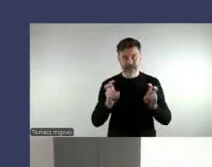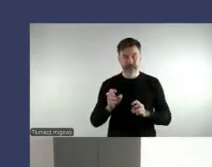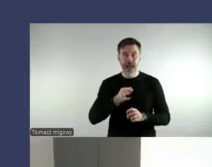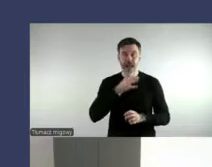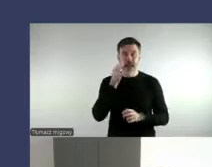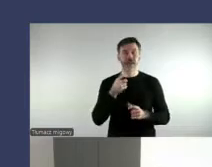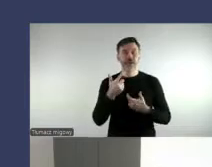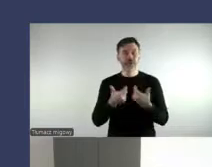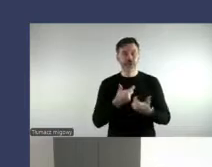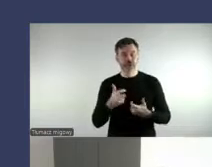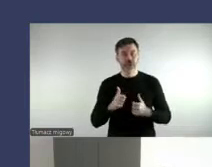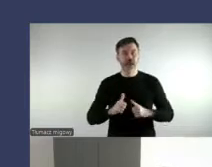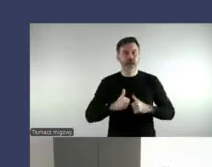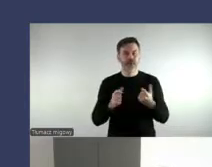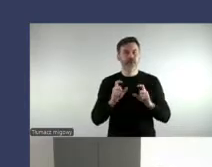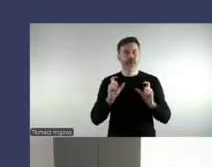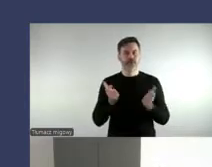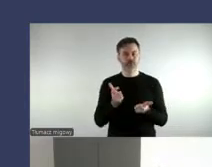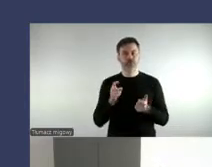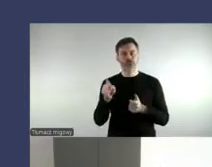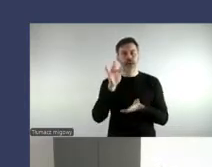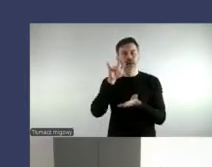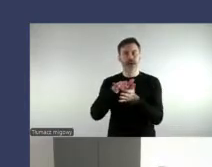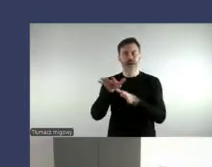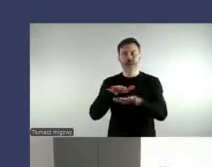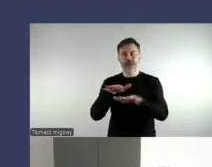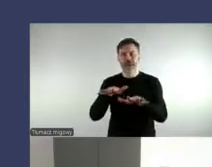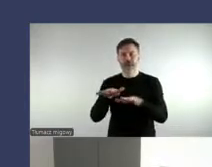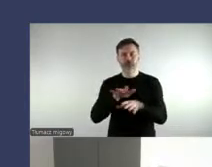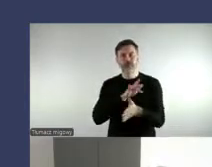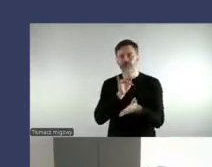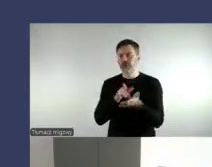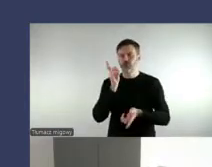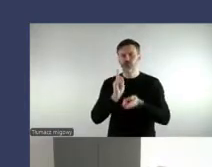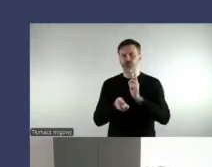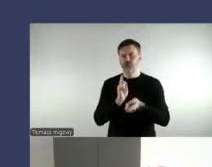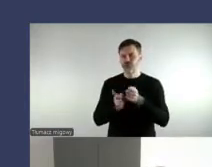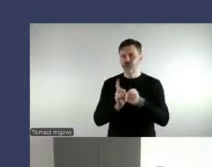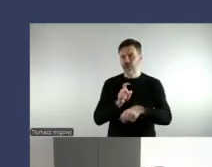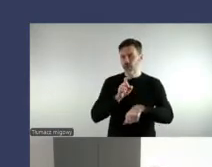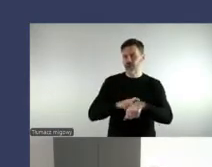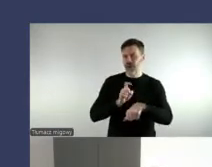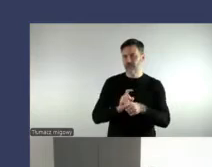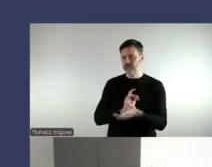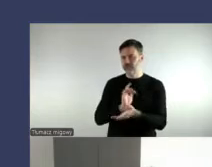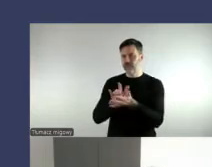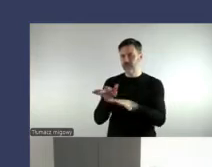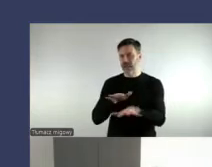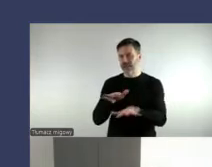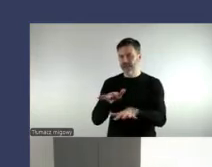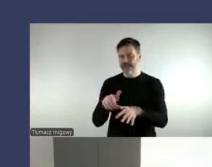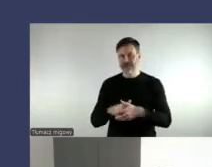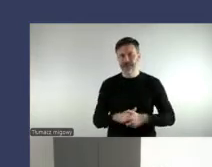the current system and to provide the necessary resources that they are able to be provided as soon as